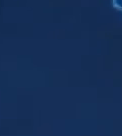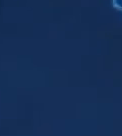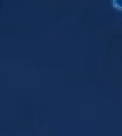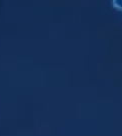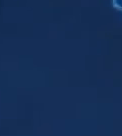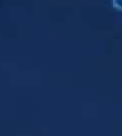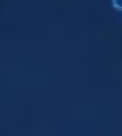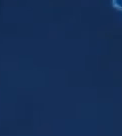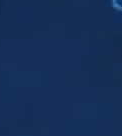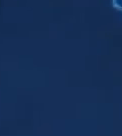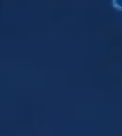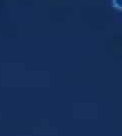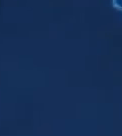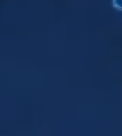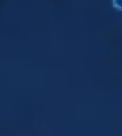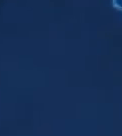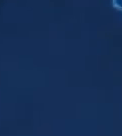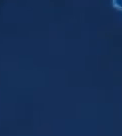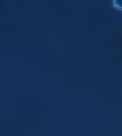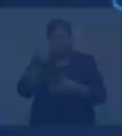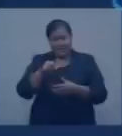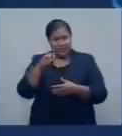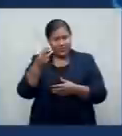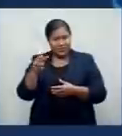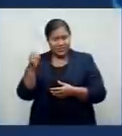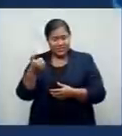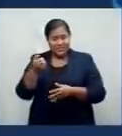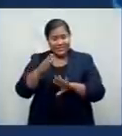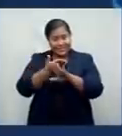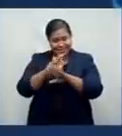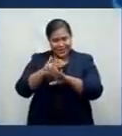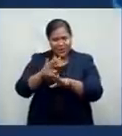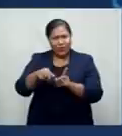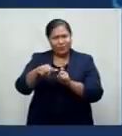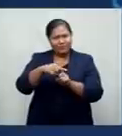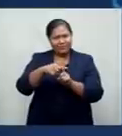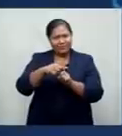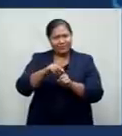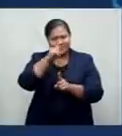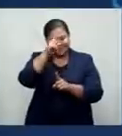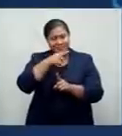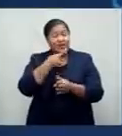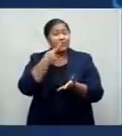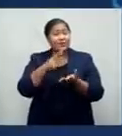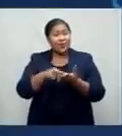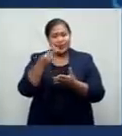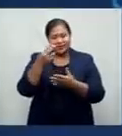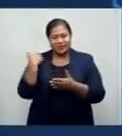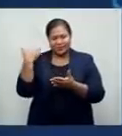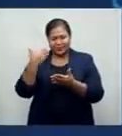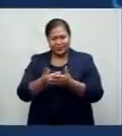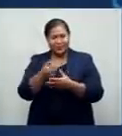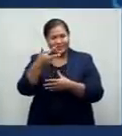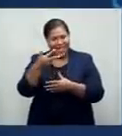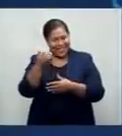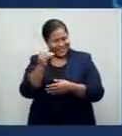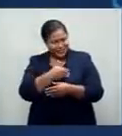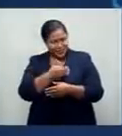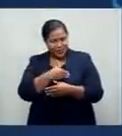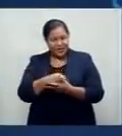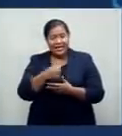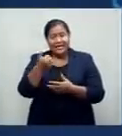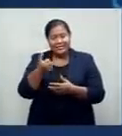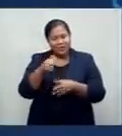We have another record today with 636 new cases of COVID-19 reported for the period ending at 8 a.m. There are